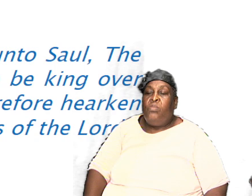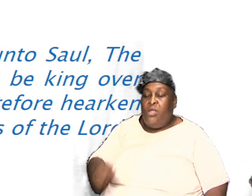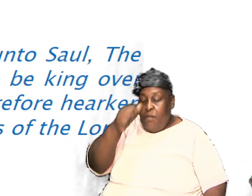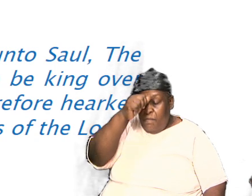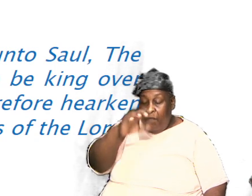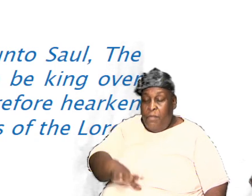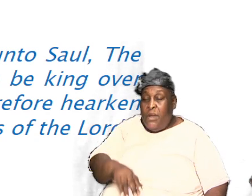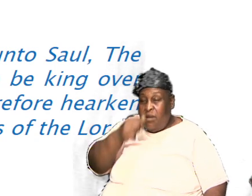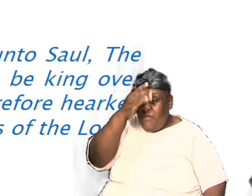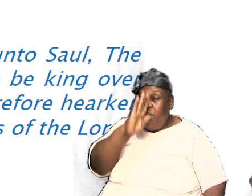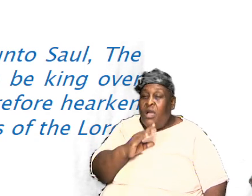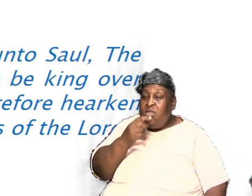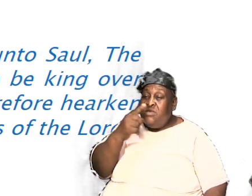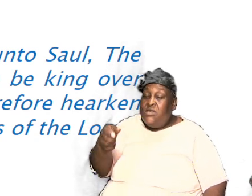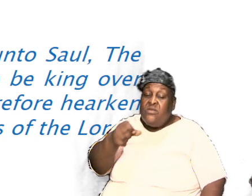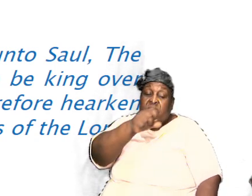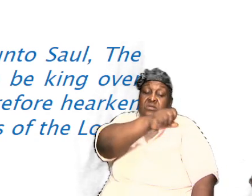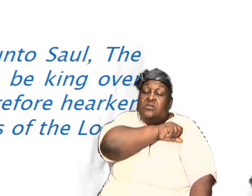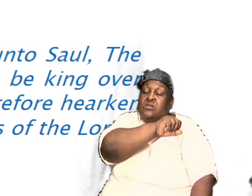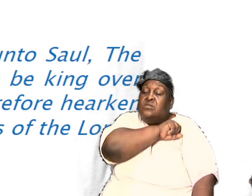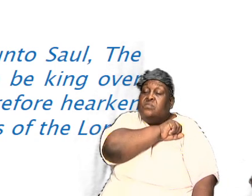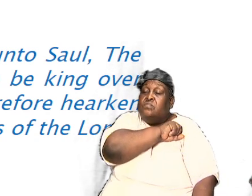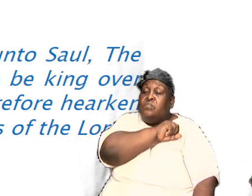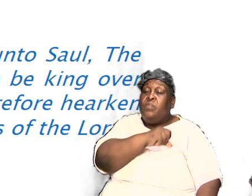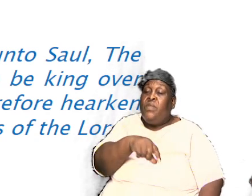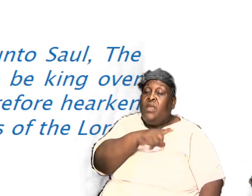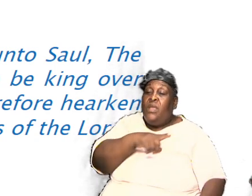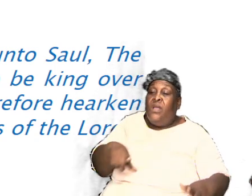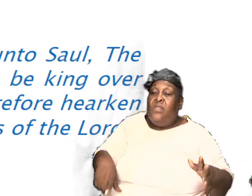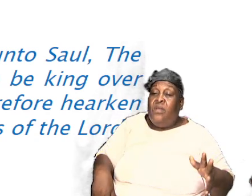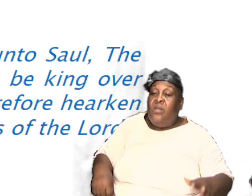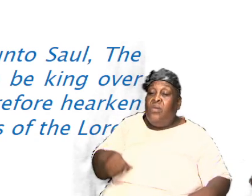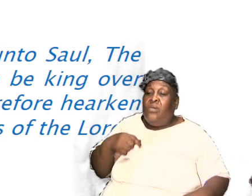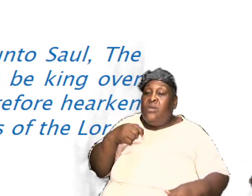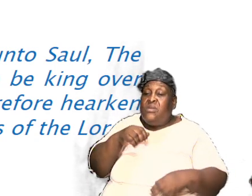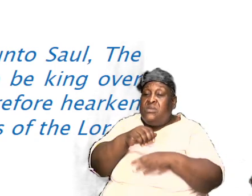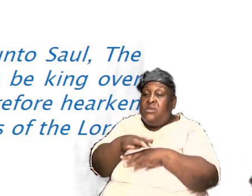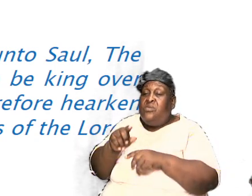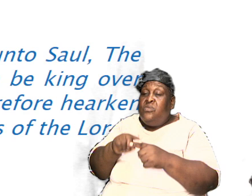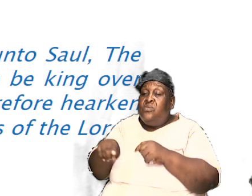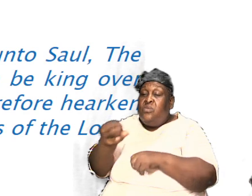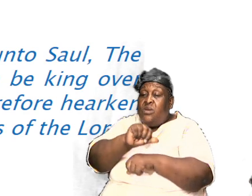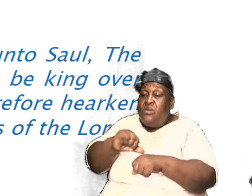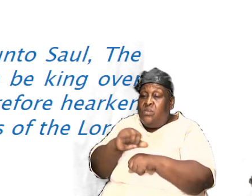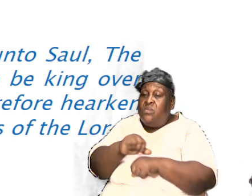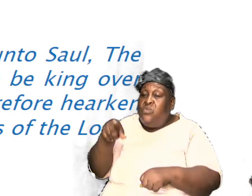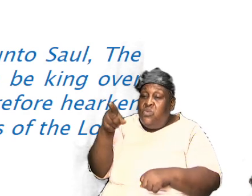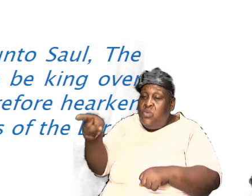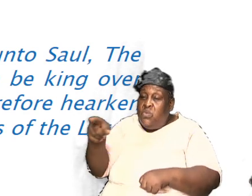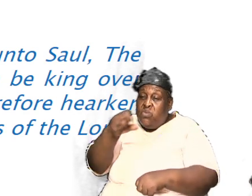Samuel also said to Saul, the Lord put me to anoint thee